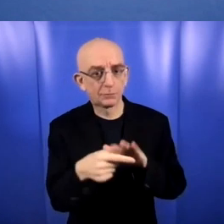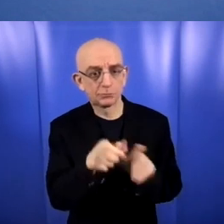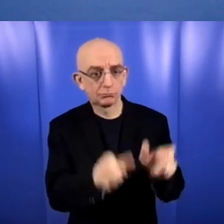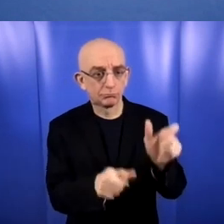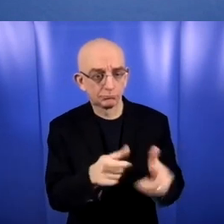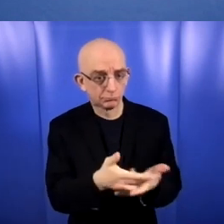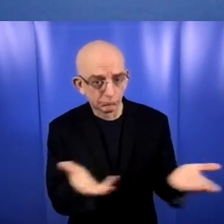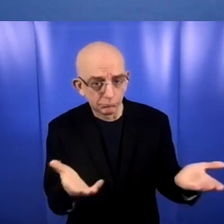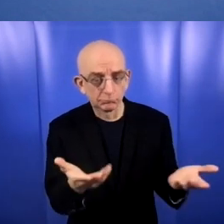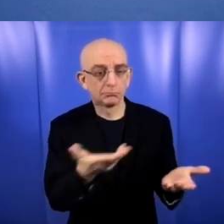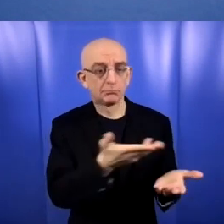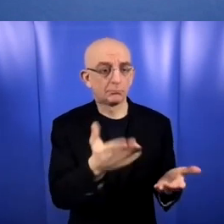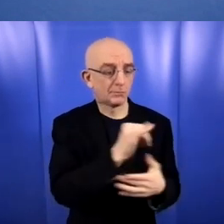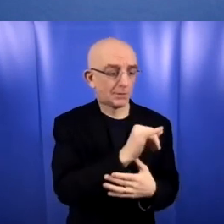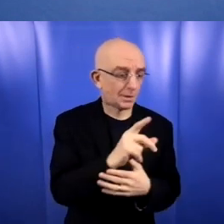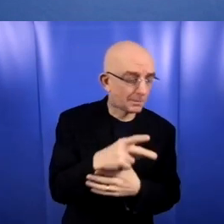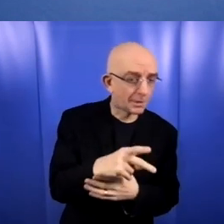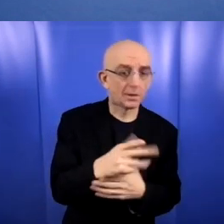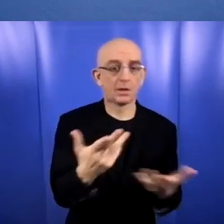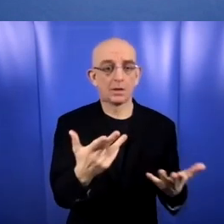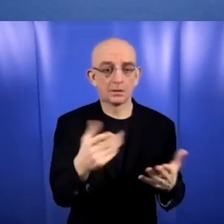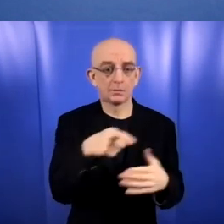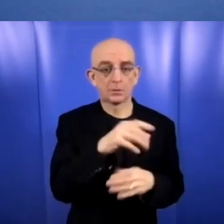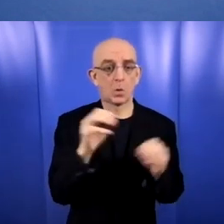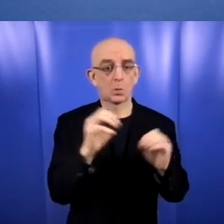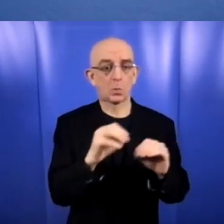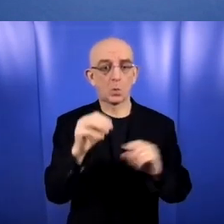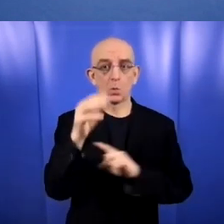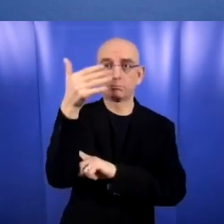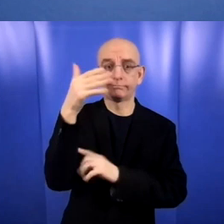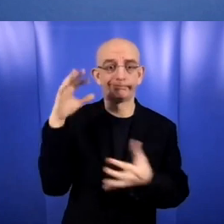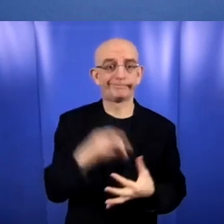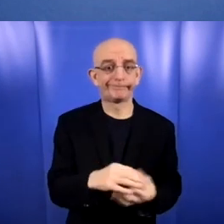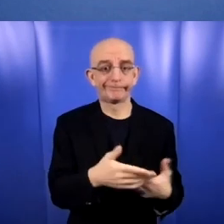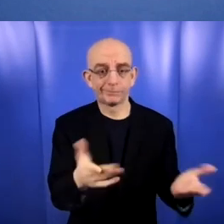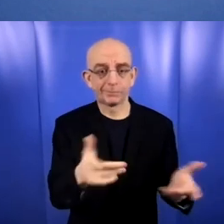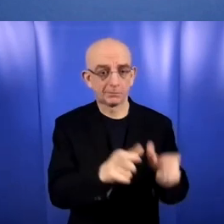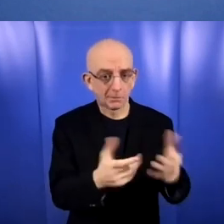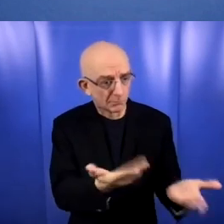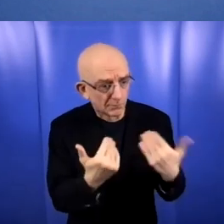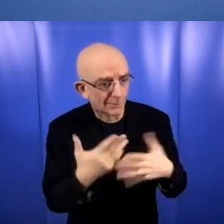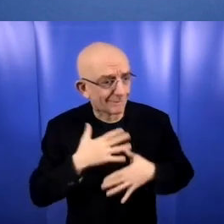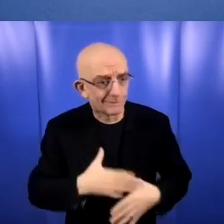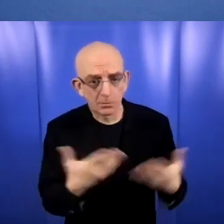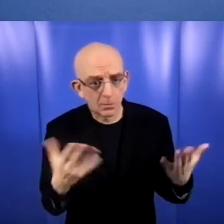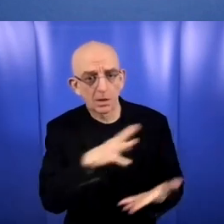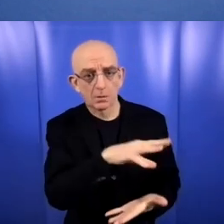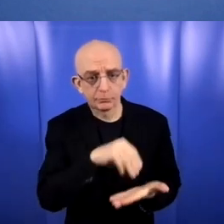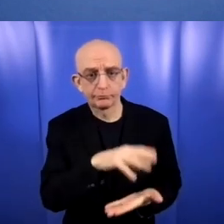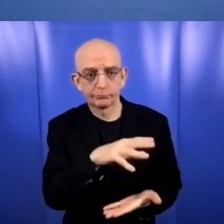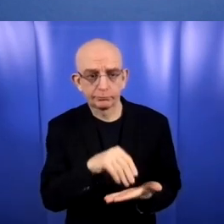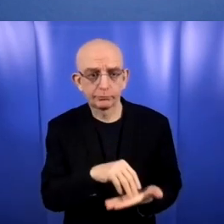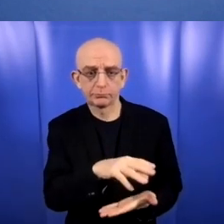and UNHCR and the Global Compact on Refugees does talk about protection and assistance